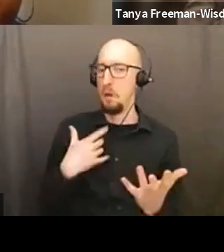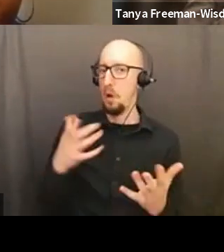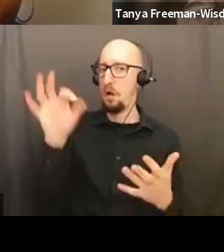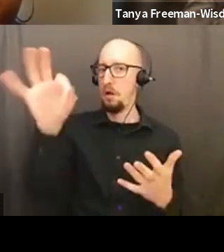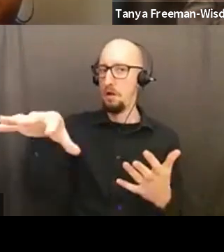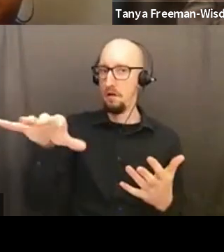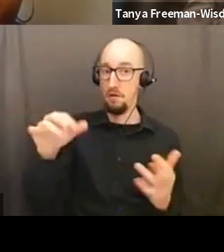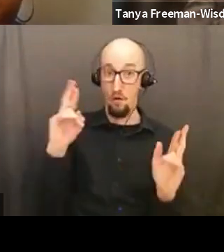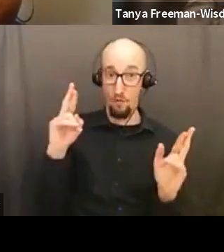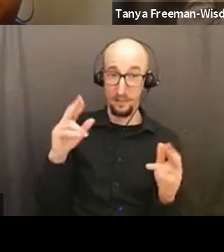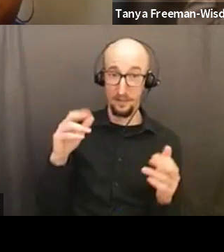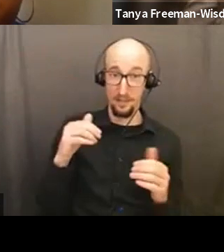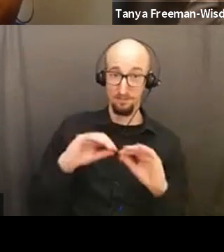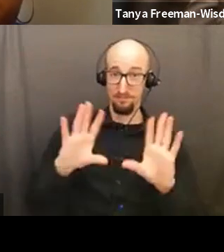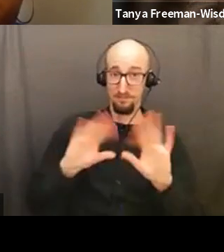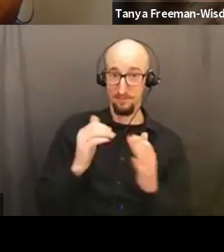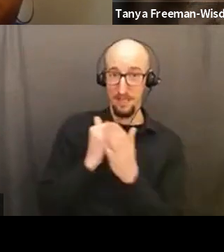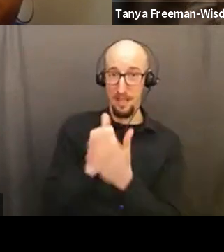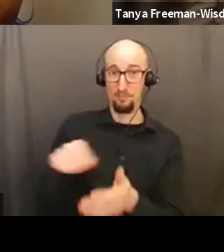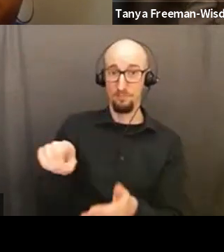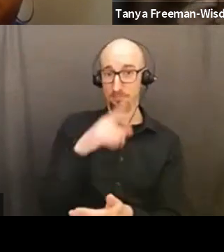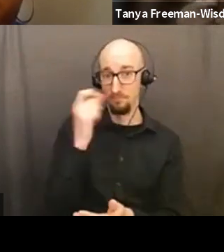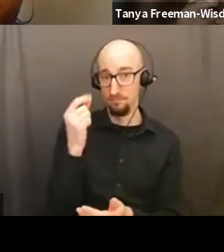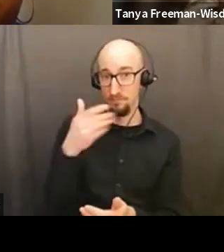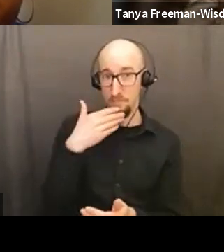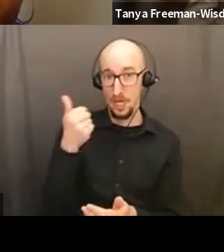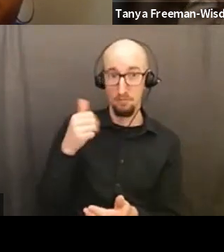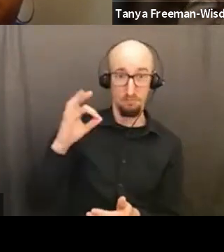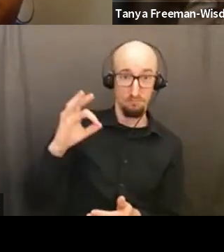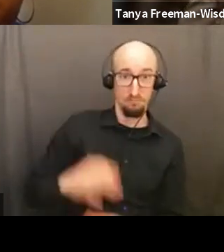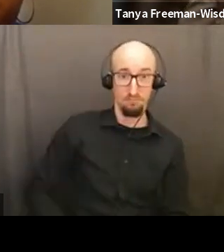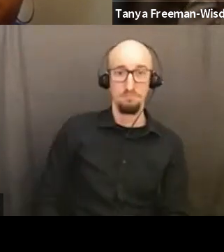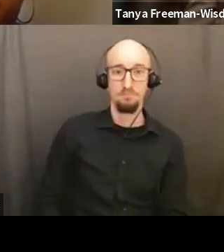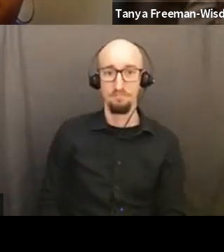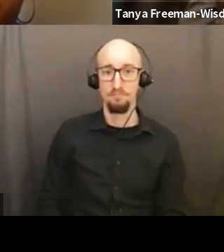hopefully that's helpful for some folks to understand.